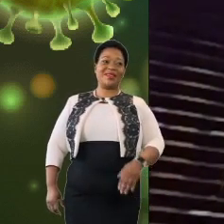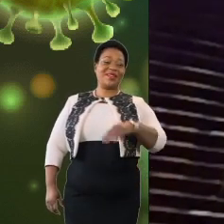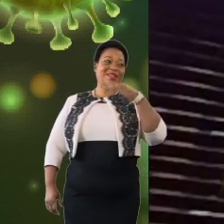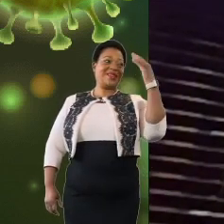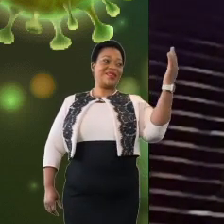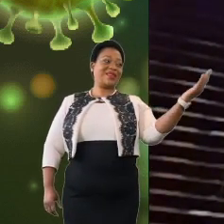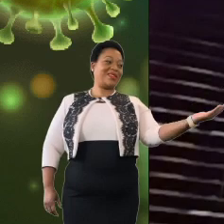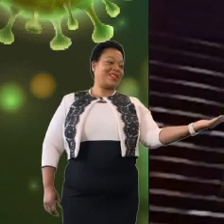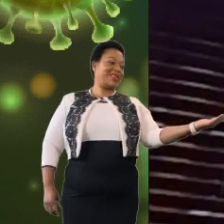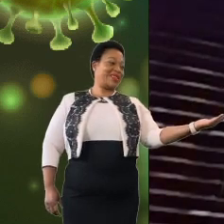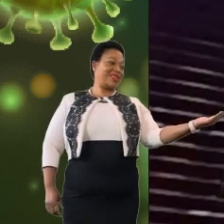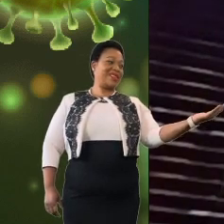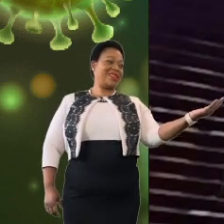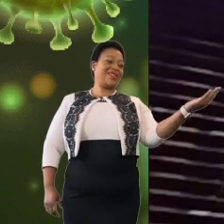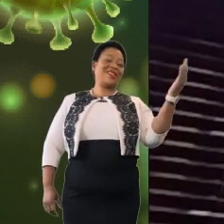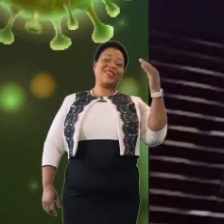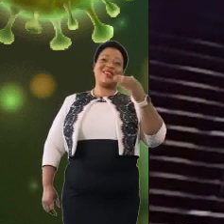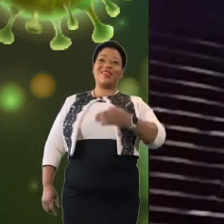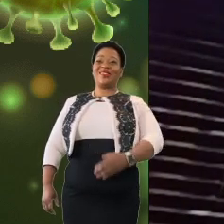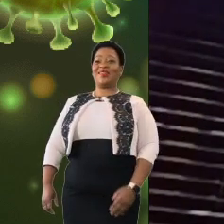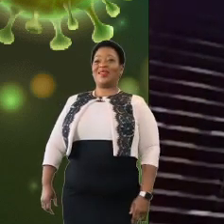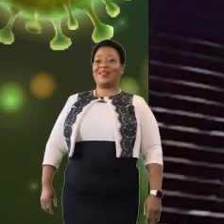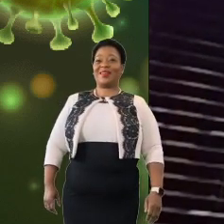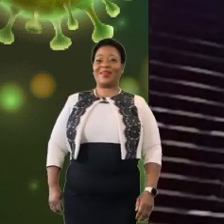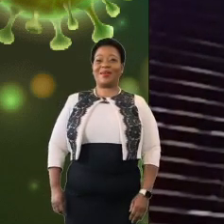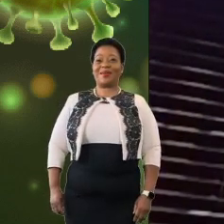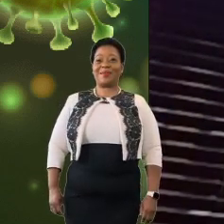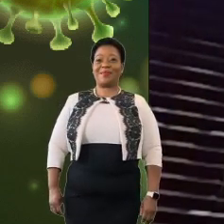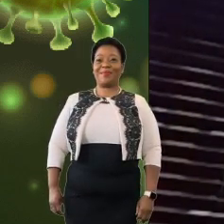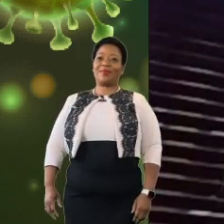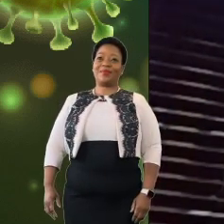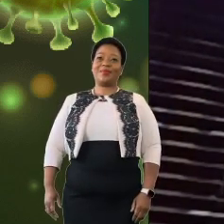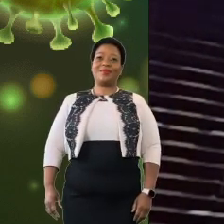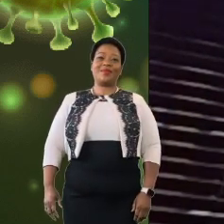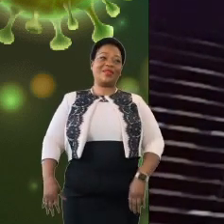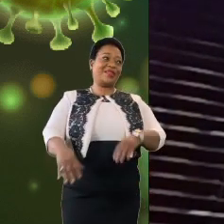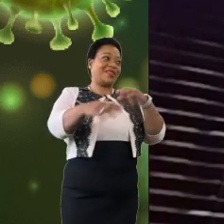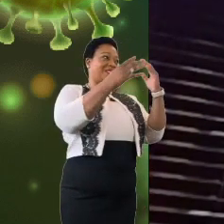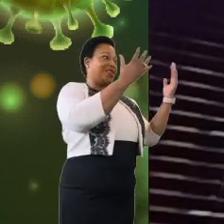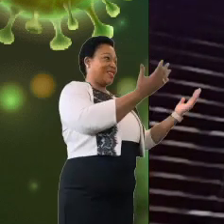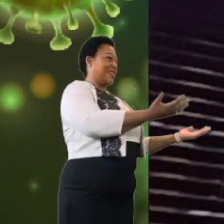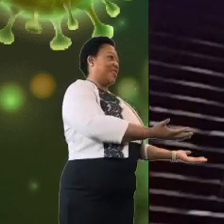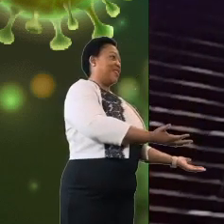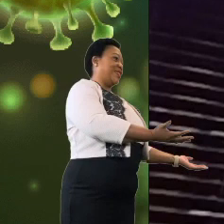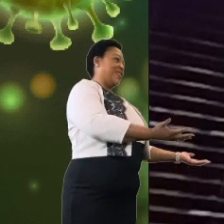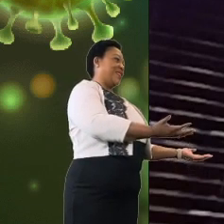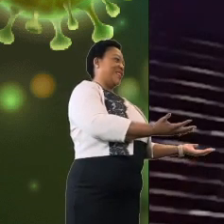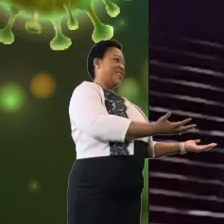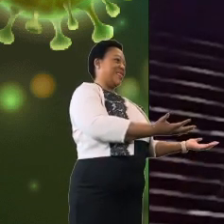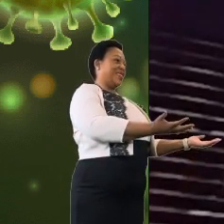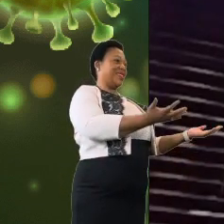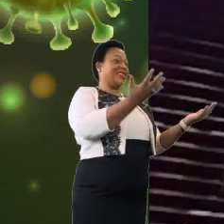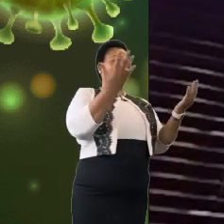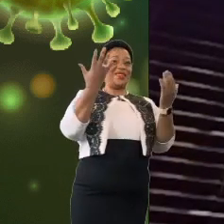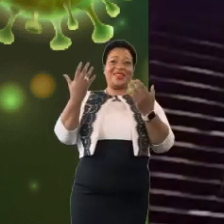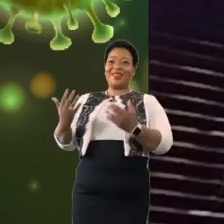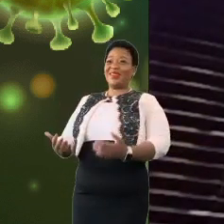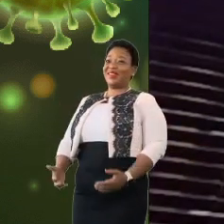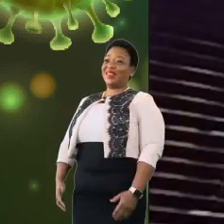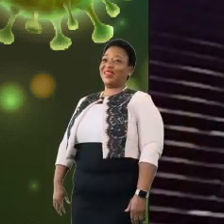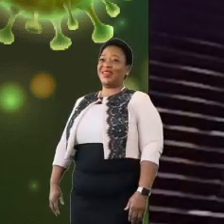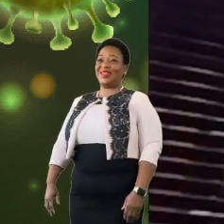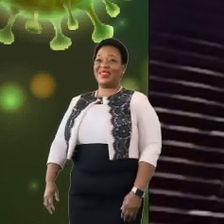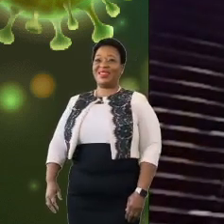things that we want to see happening in these webinars. We want to see scientific